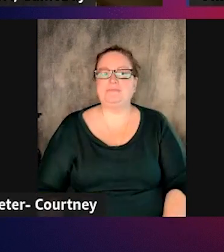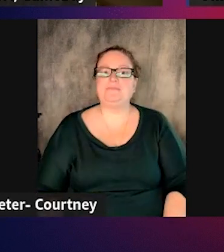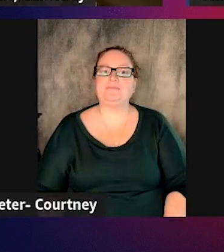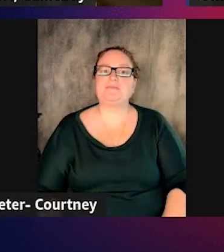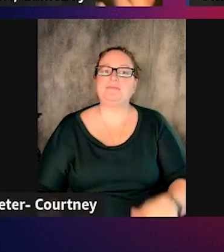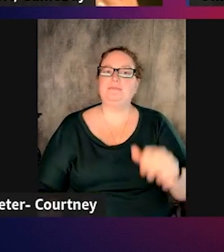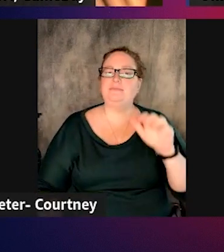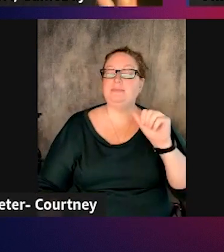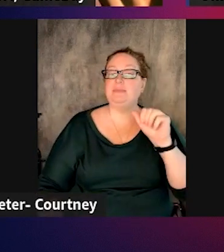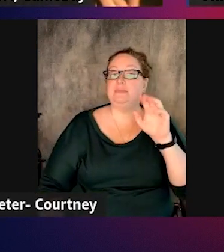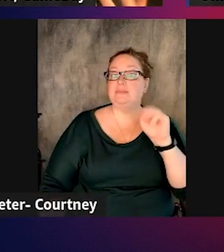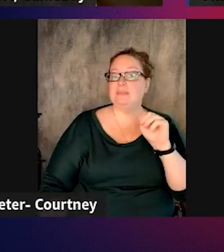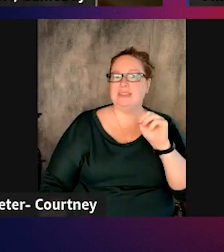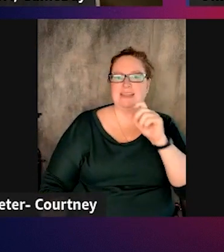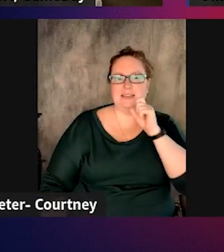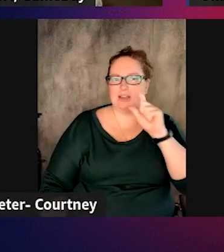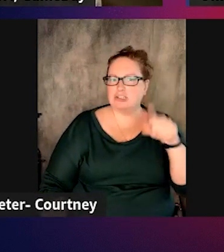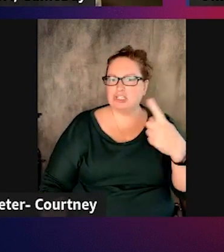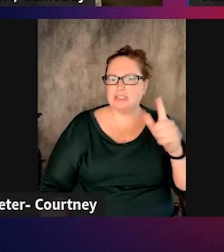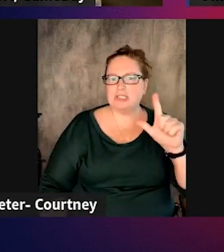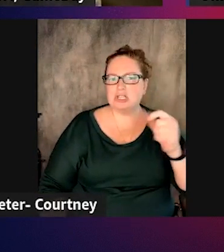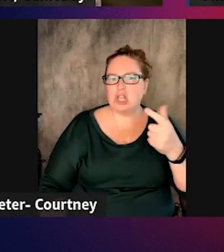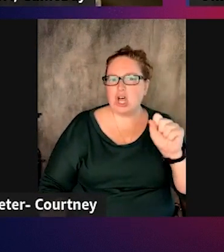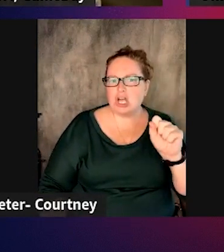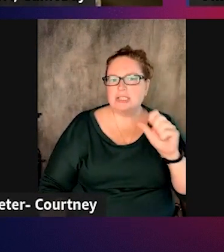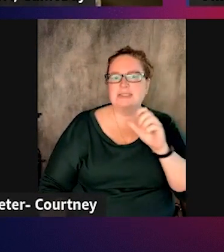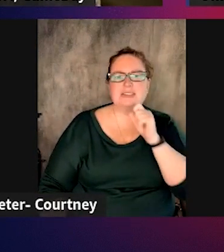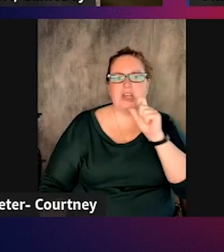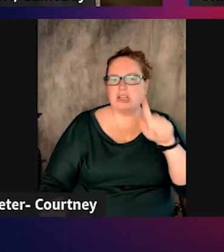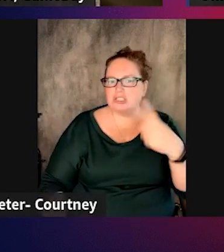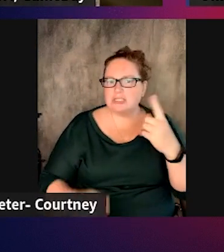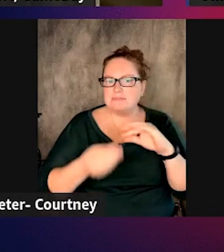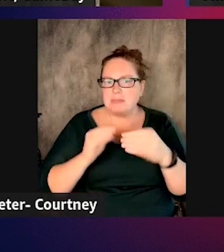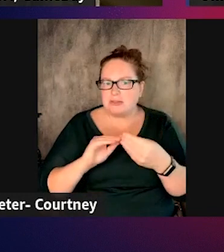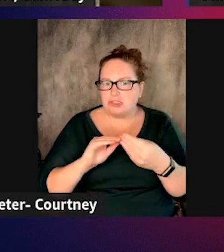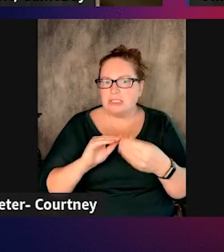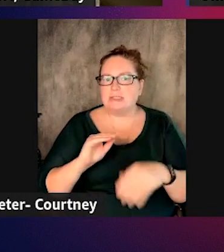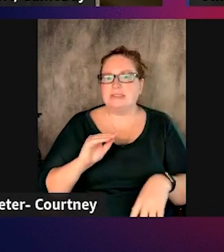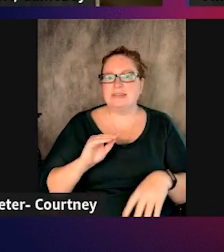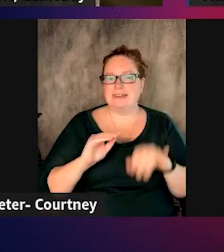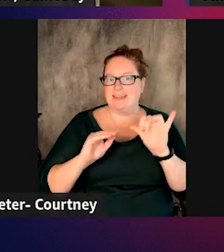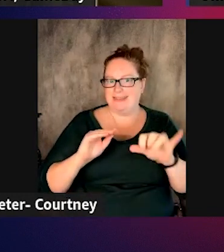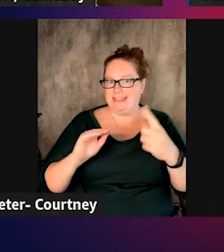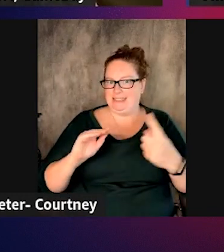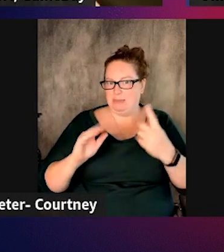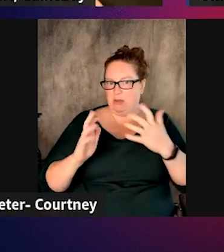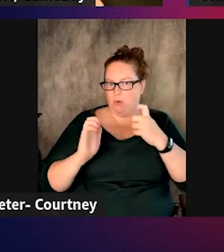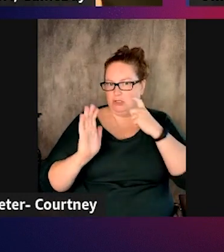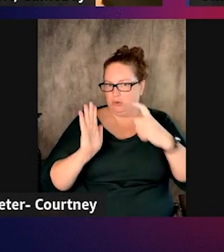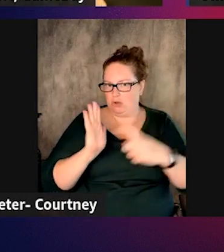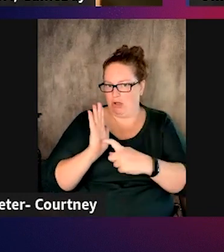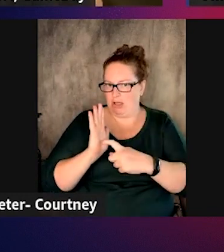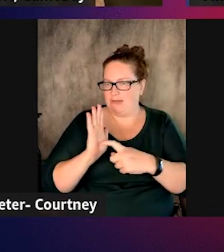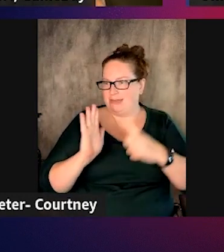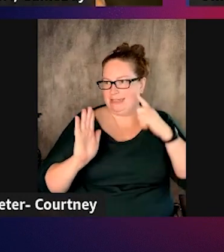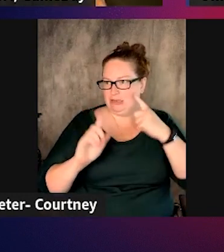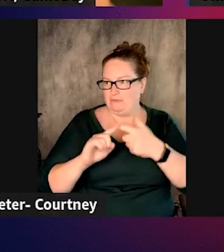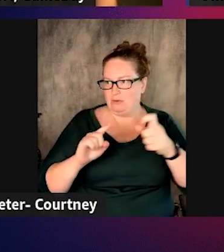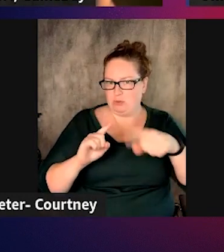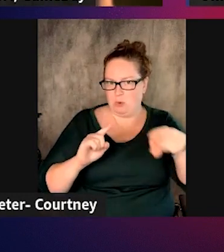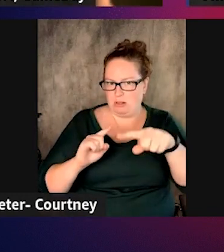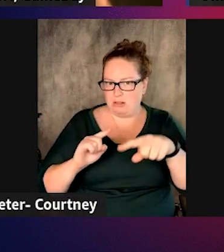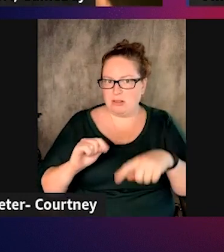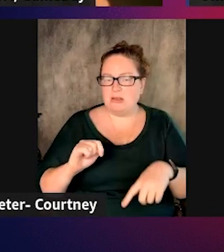just logs. It's not just metrics either. That's something I wanted to call out and hear from you all about.